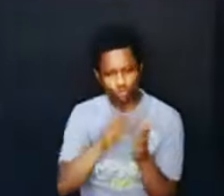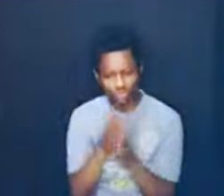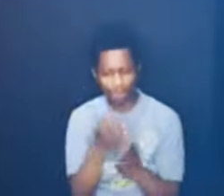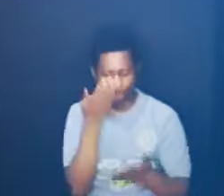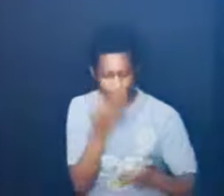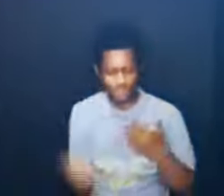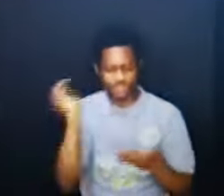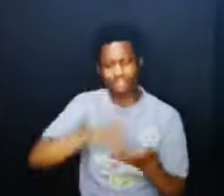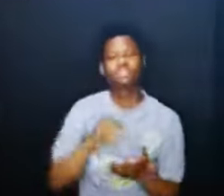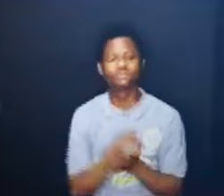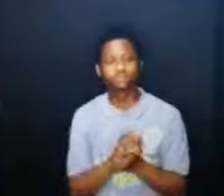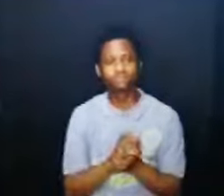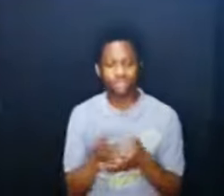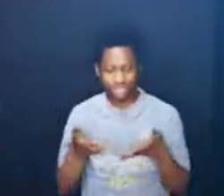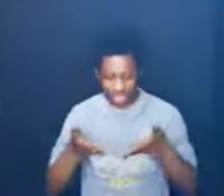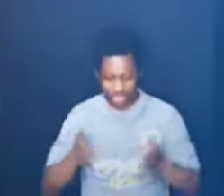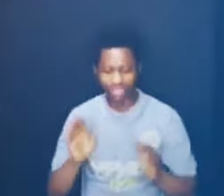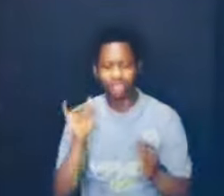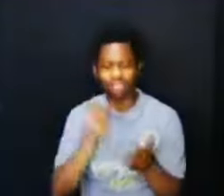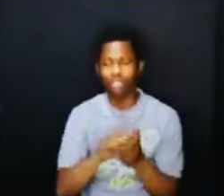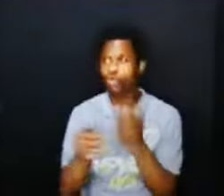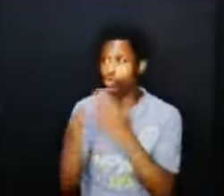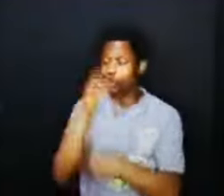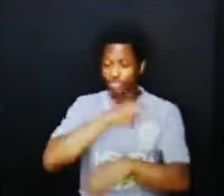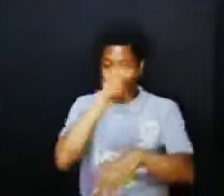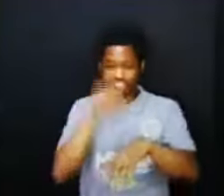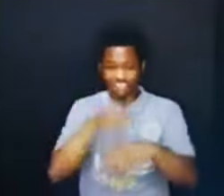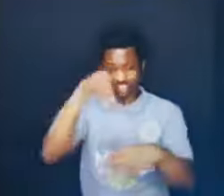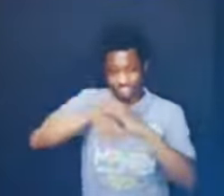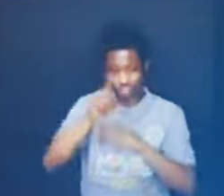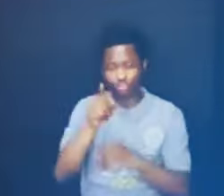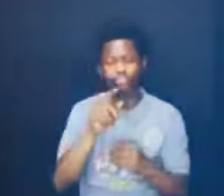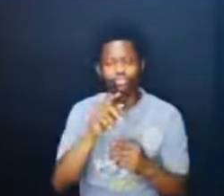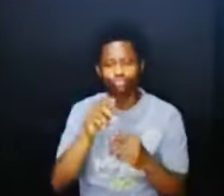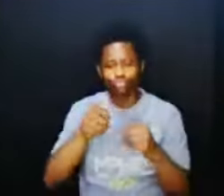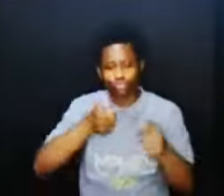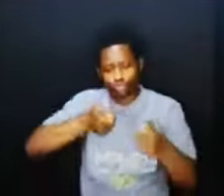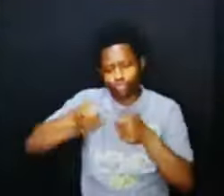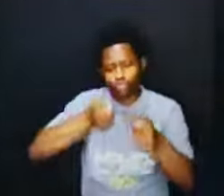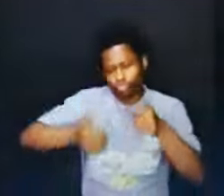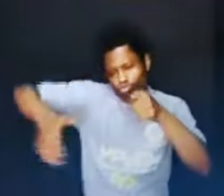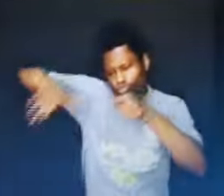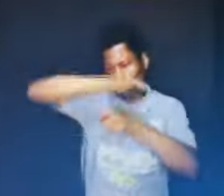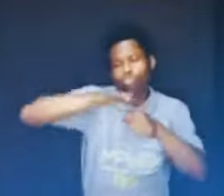again. Allow that nature to override your human nature.